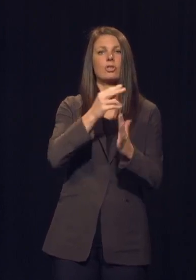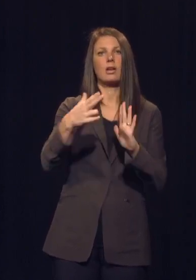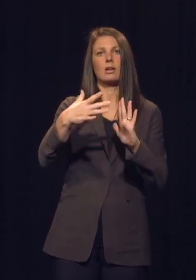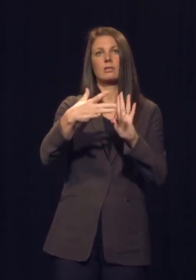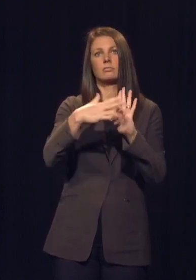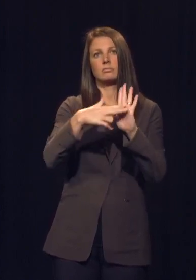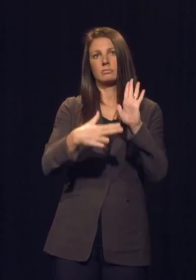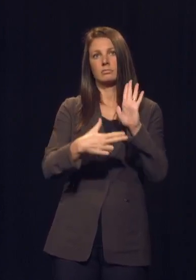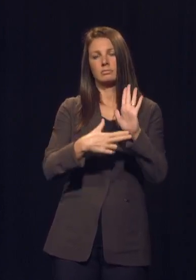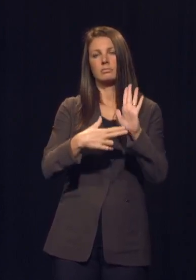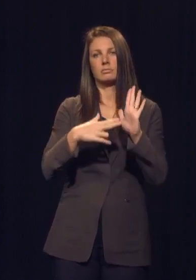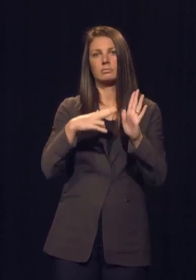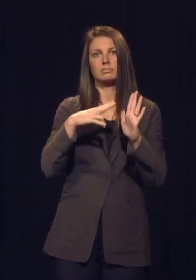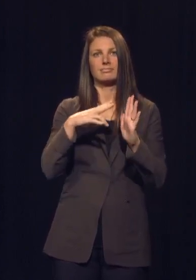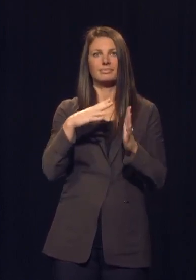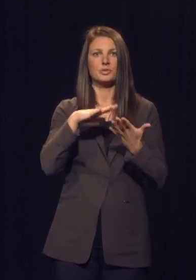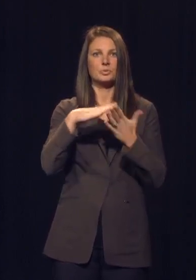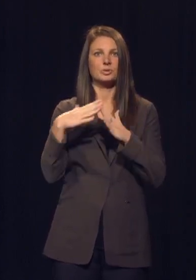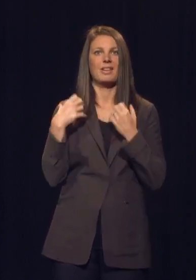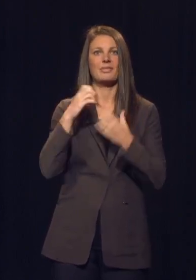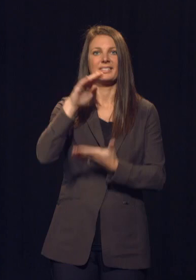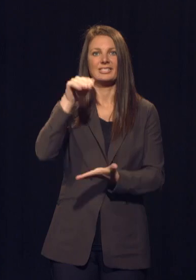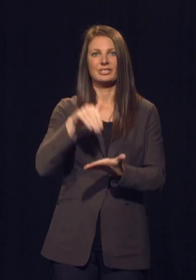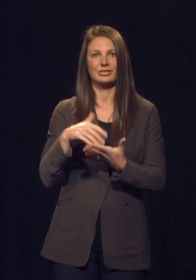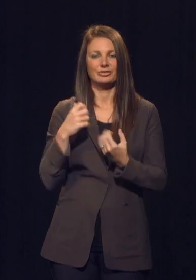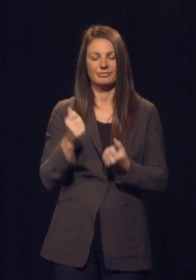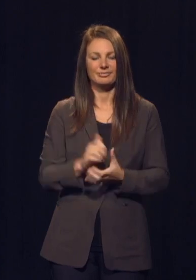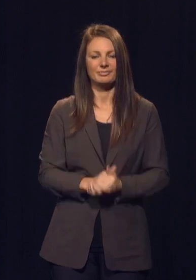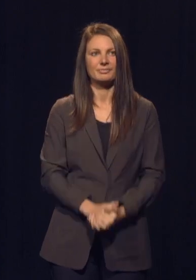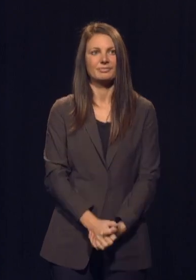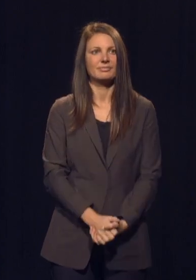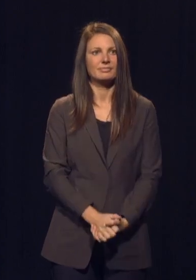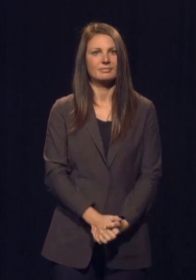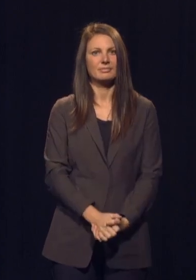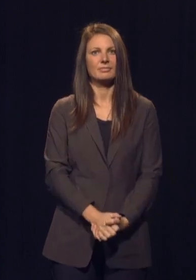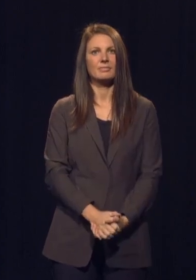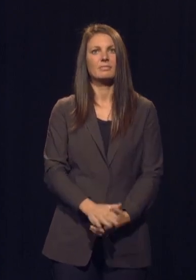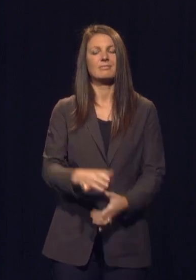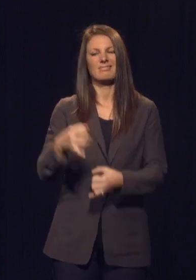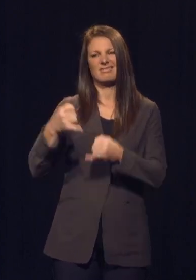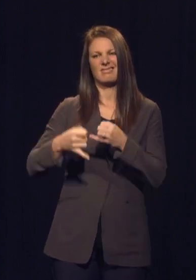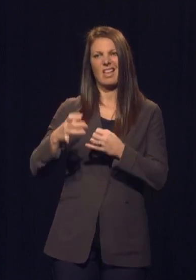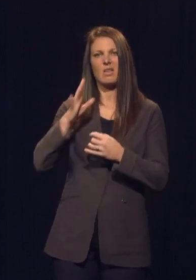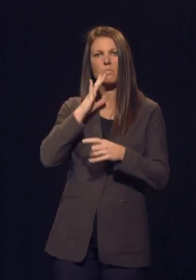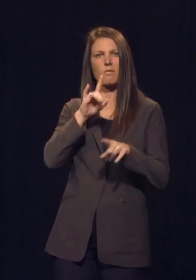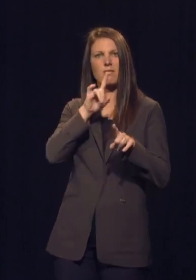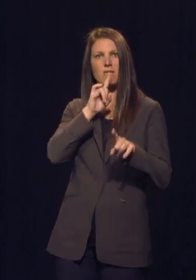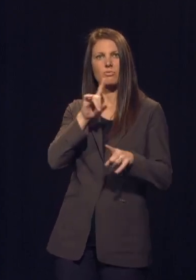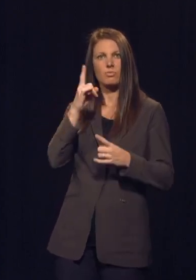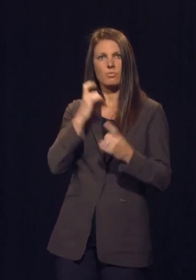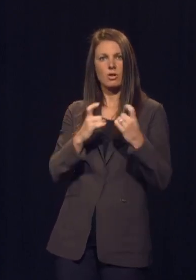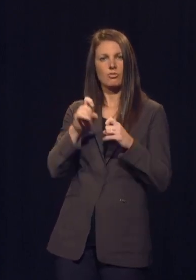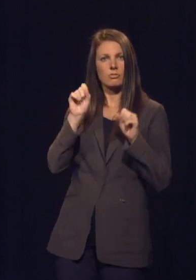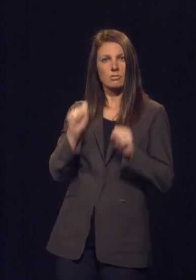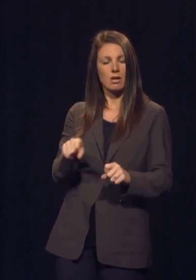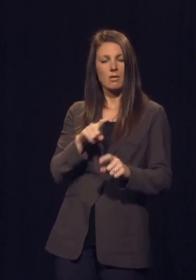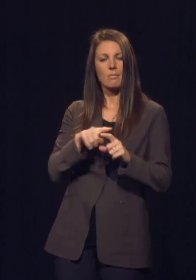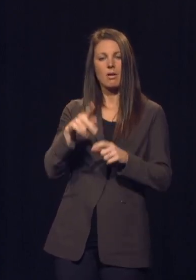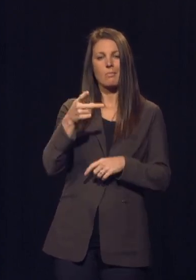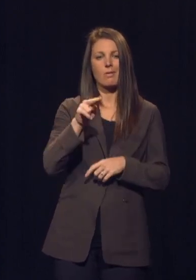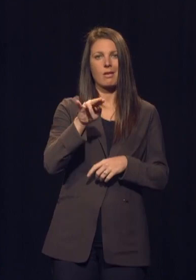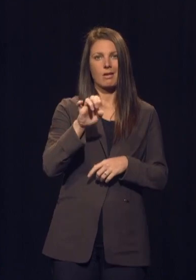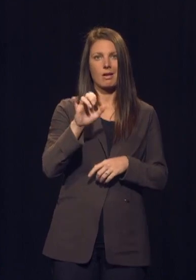Association of Community Health Centers. There will be time at the end to answer questions. Pennie is